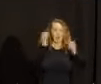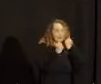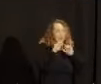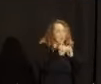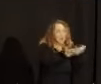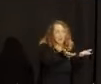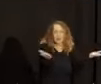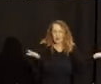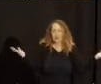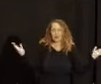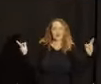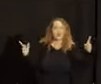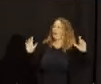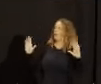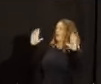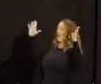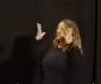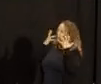are you?